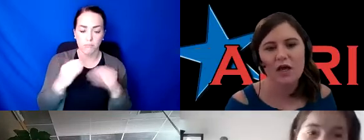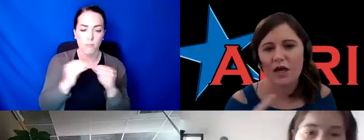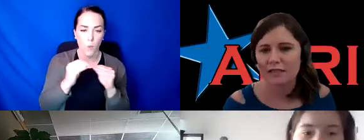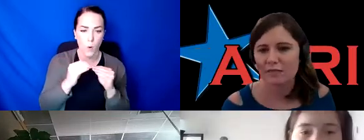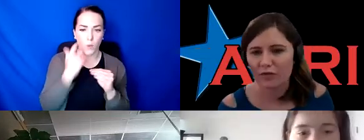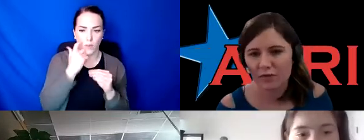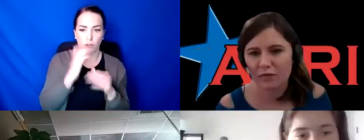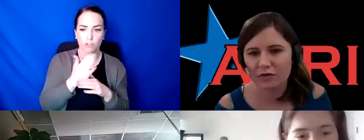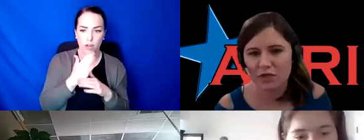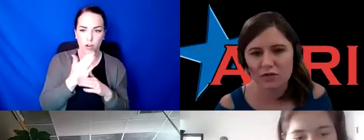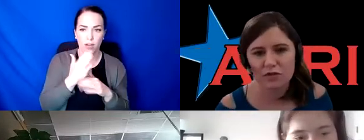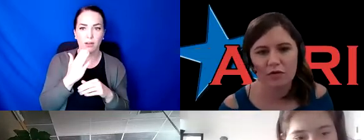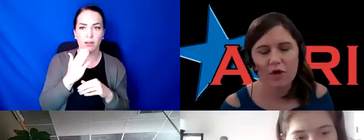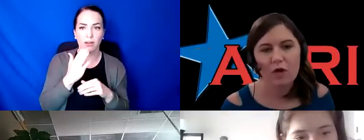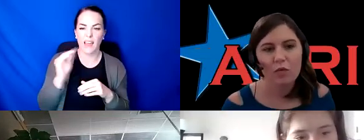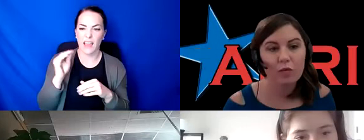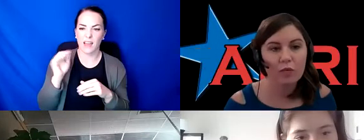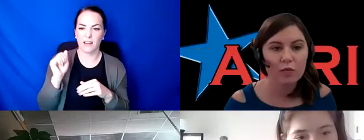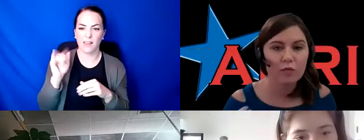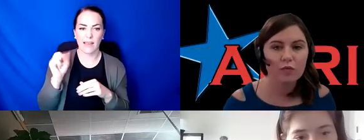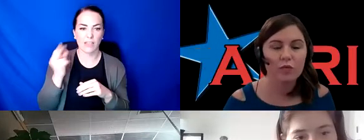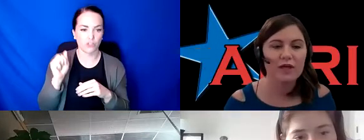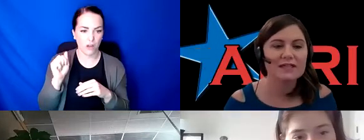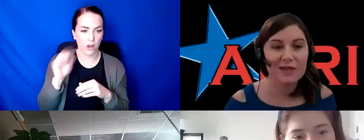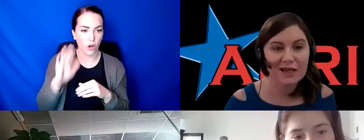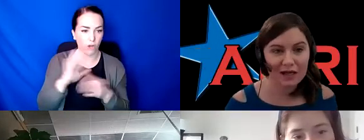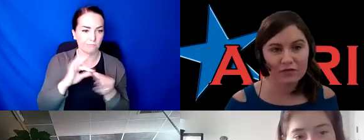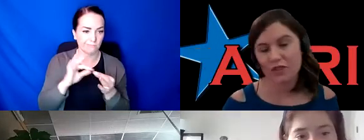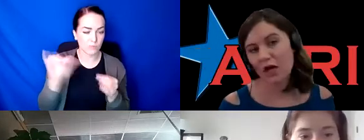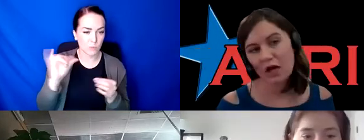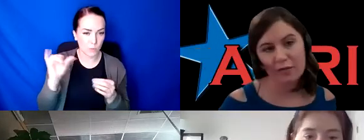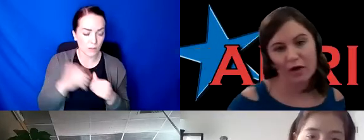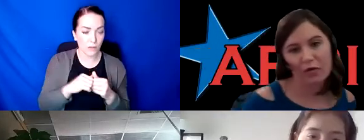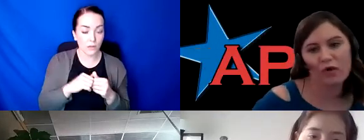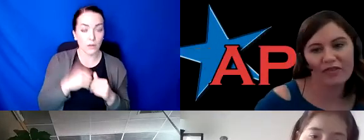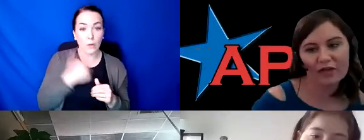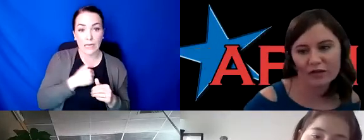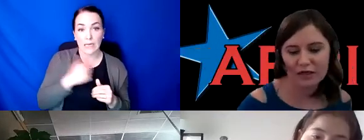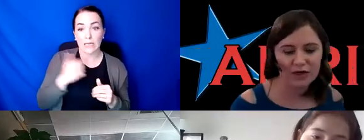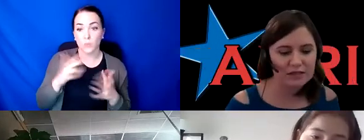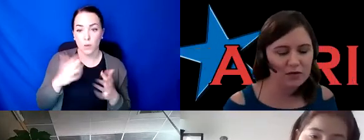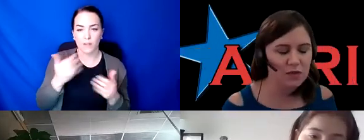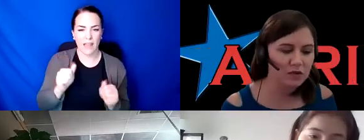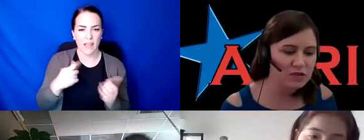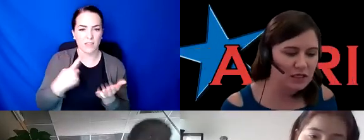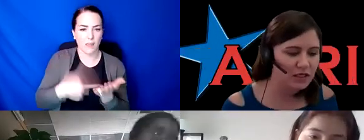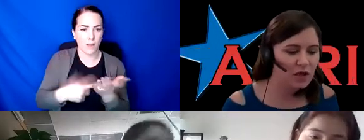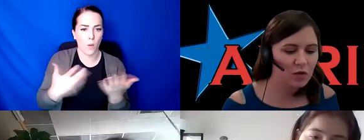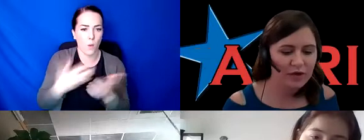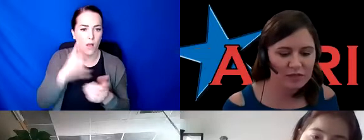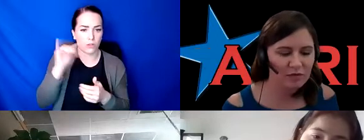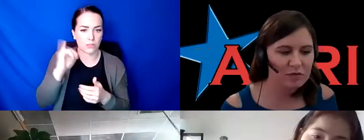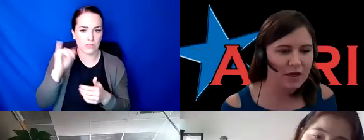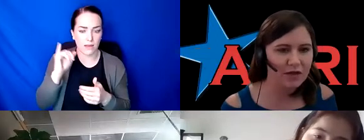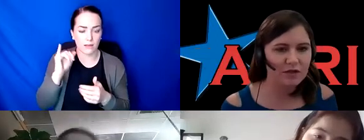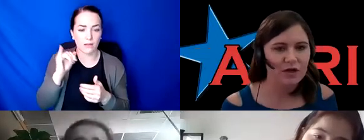Alicia, and some other people have shared too, of we can kind of talk about what that looks like, right? As long as we understand